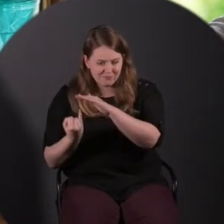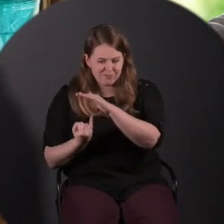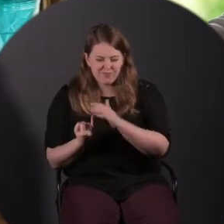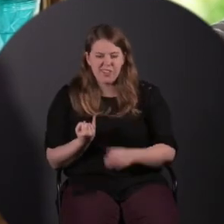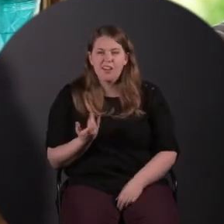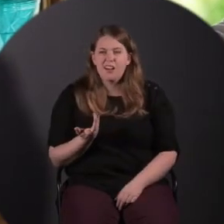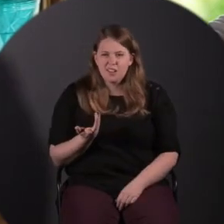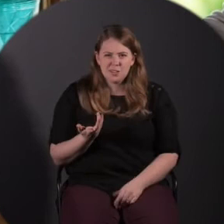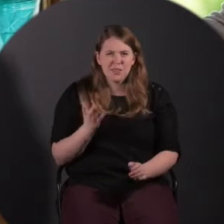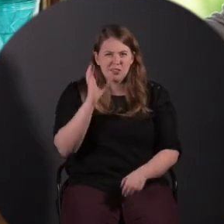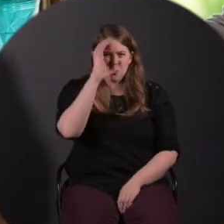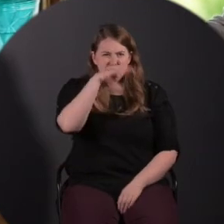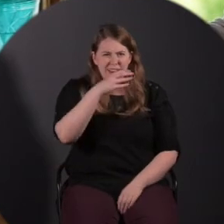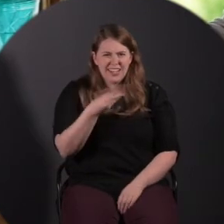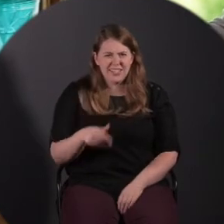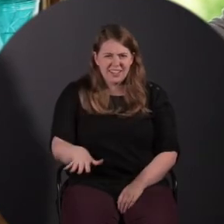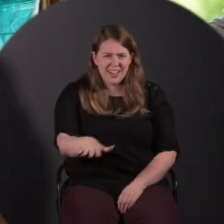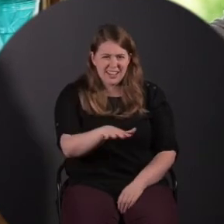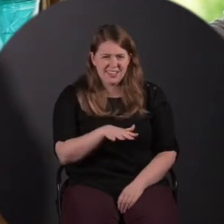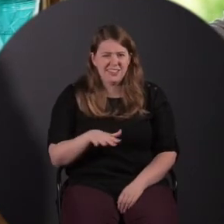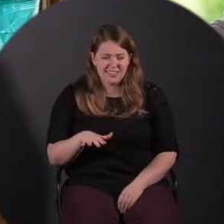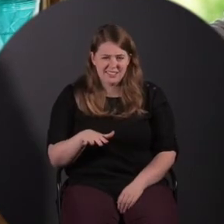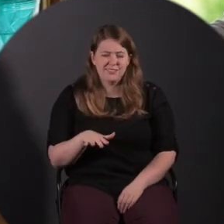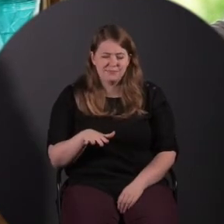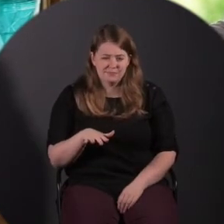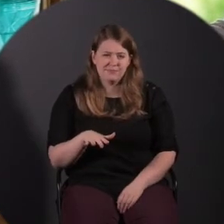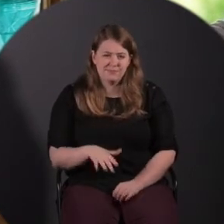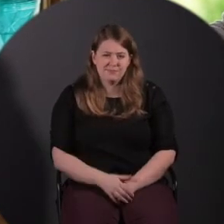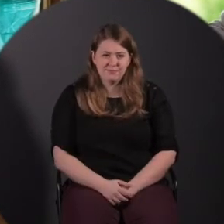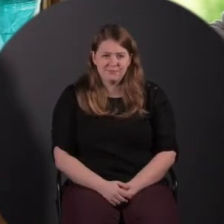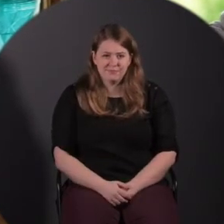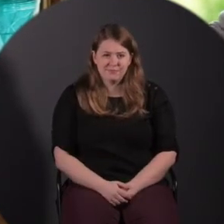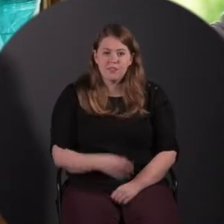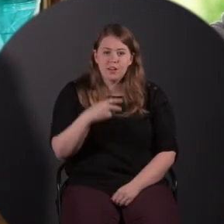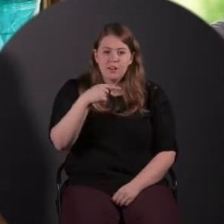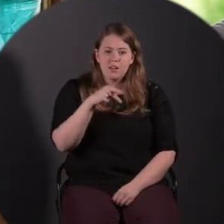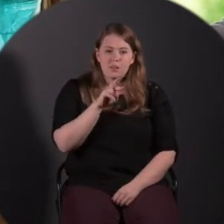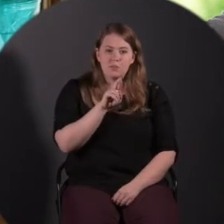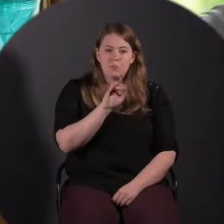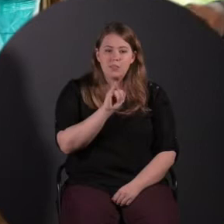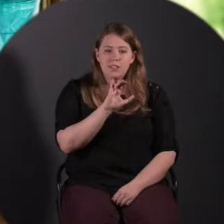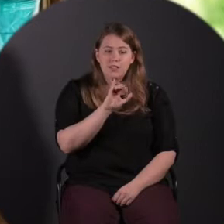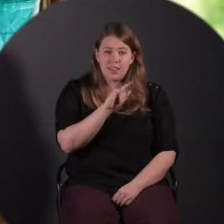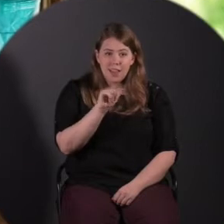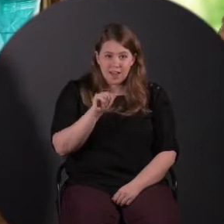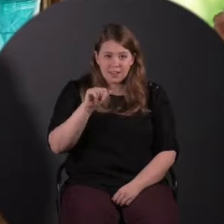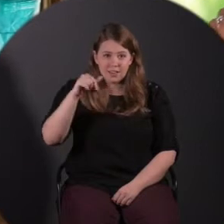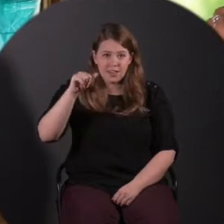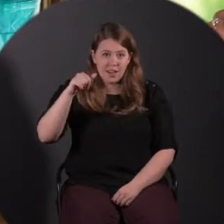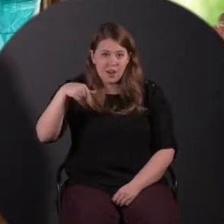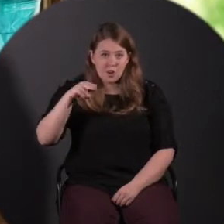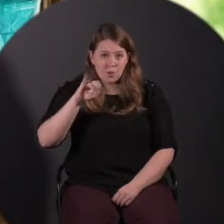been a strange land. Definitely been a strange land. But Priscilla and Aquilla, man, they don't choose